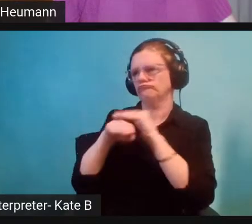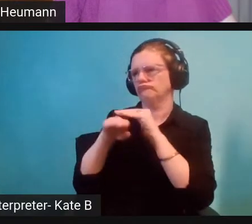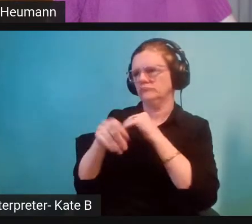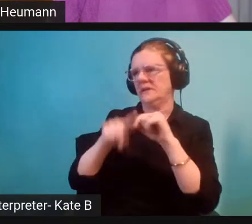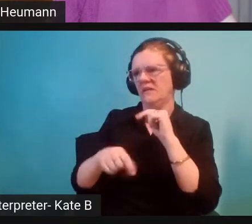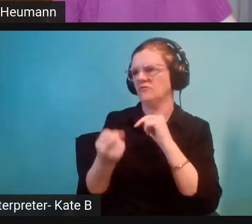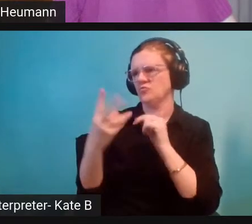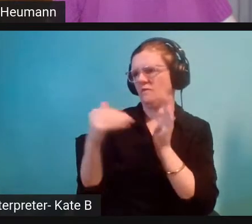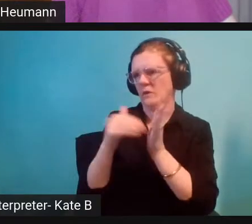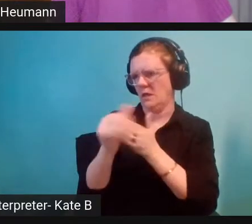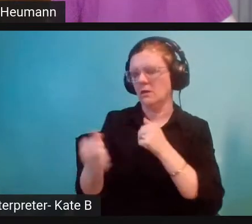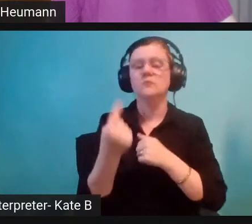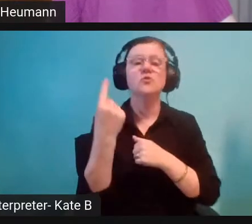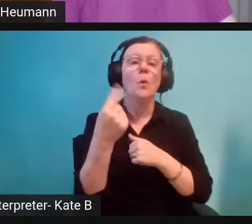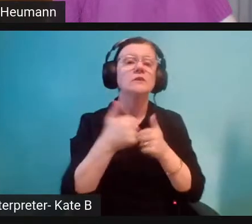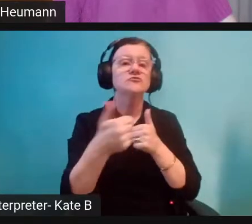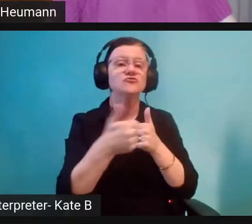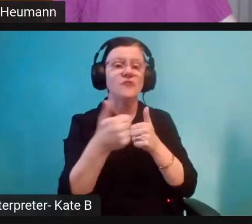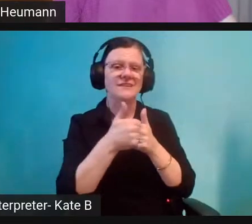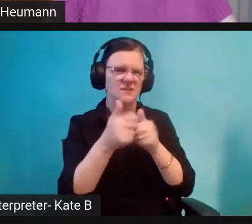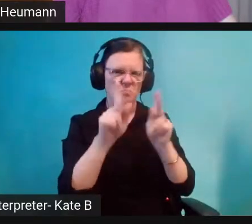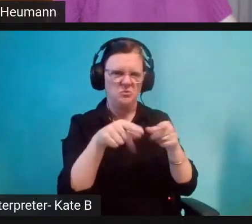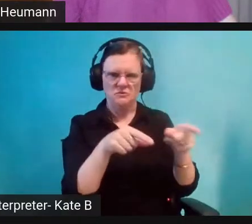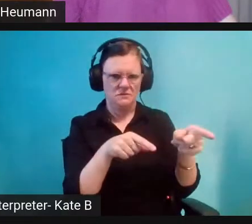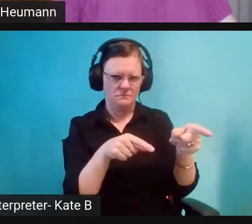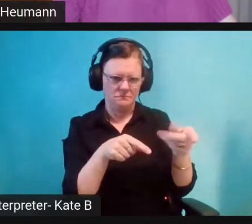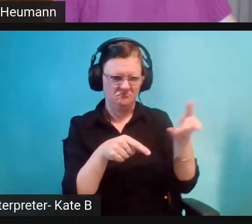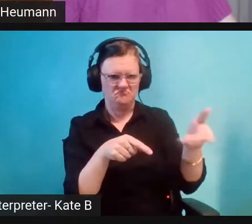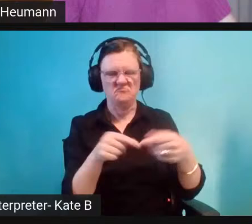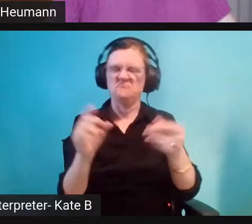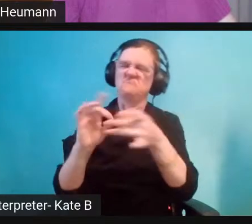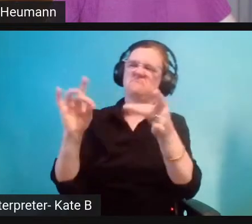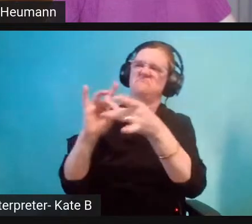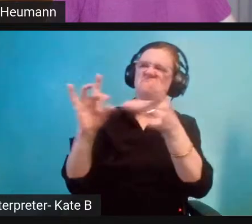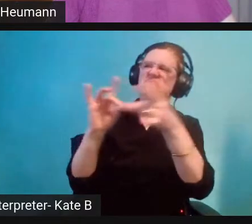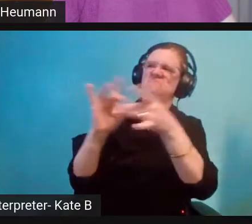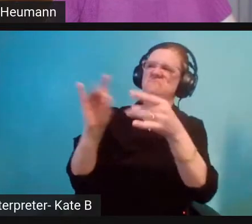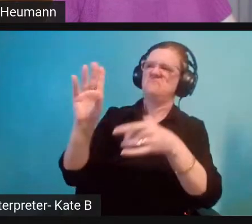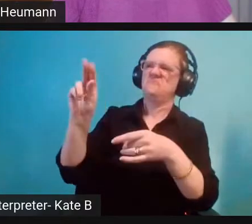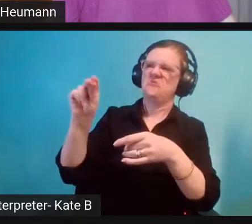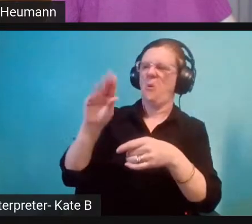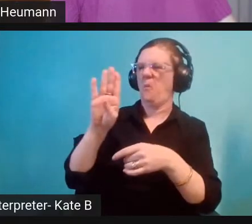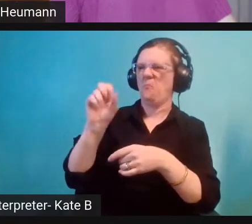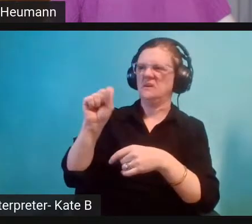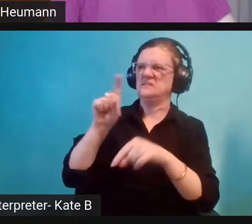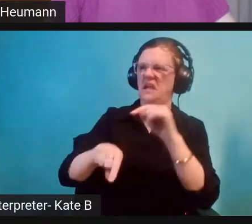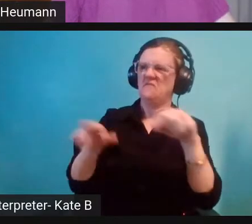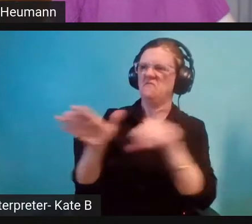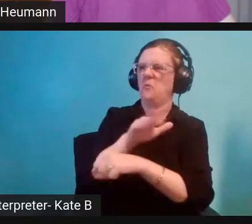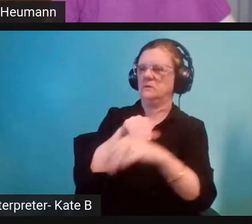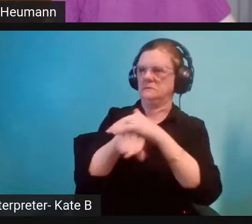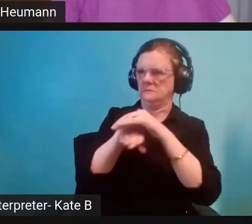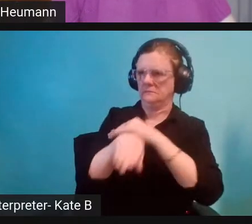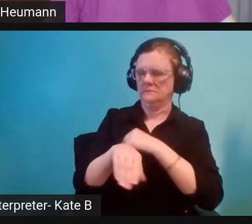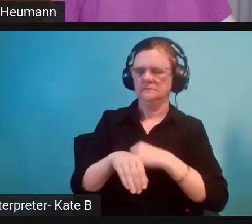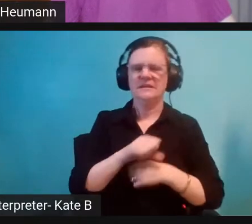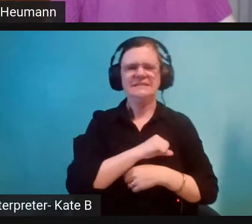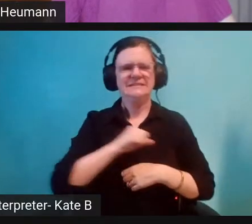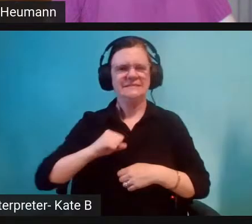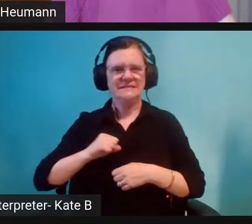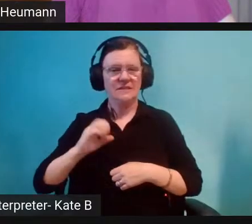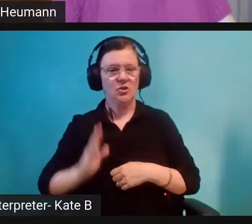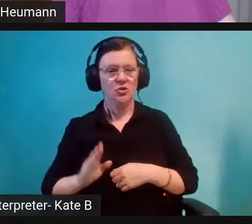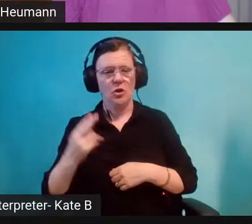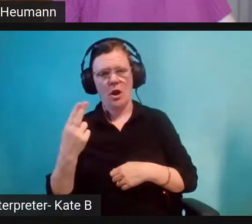authorities at a hearing who was arguing against accessible buses. And the senator said,